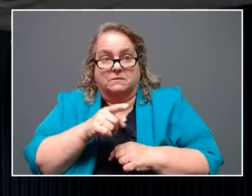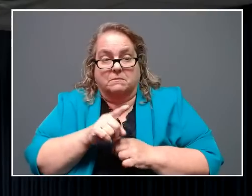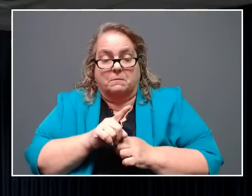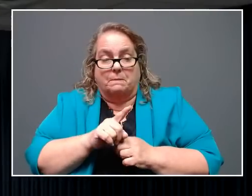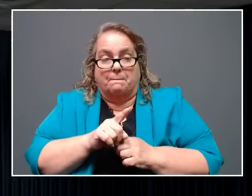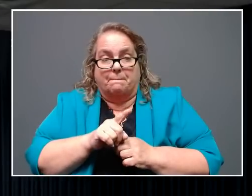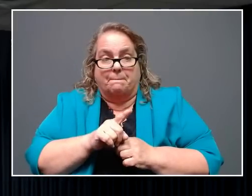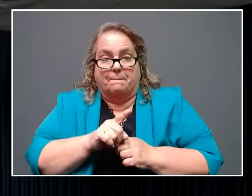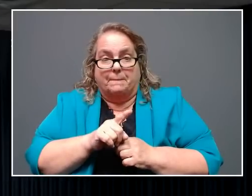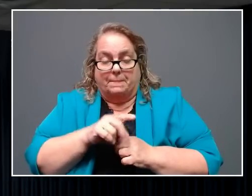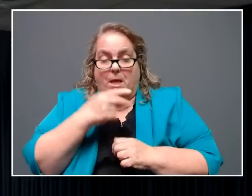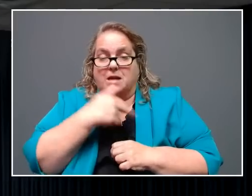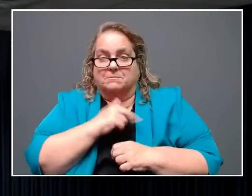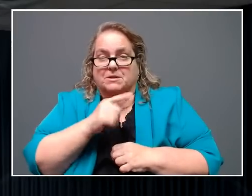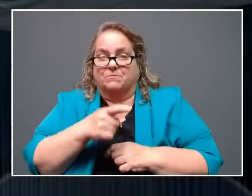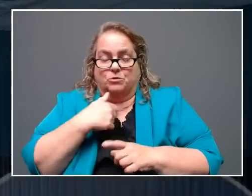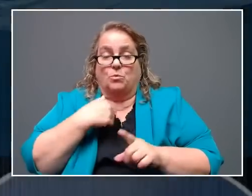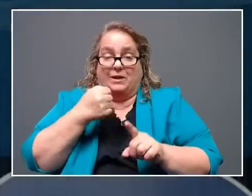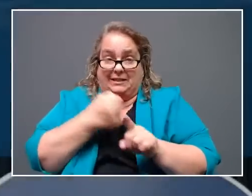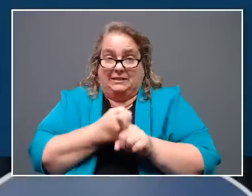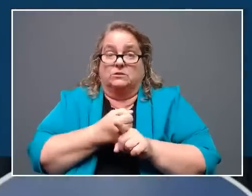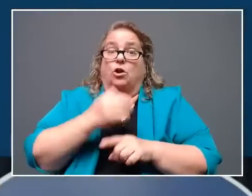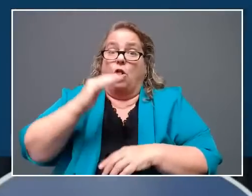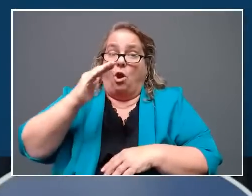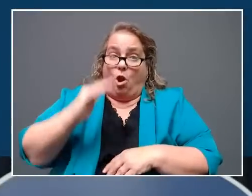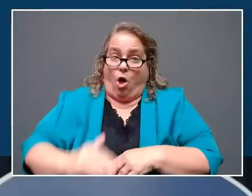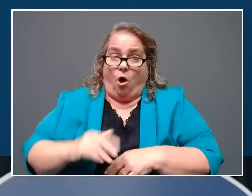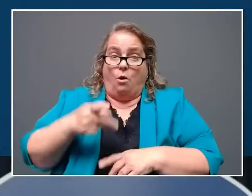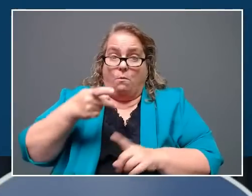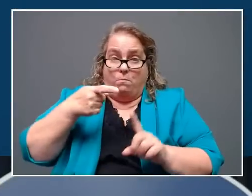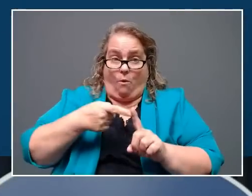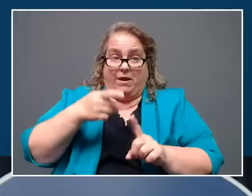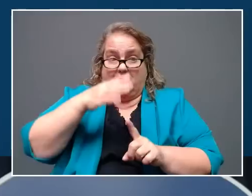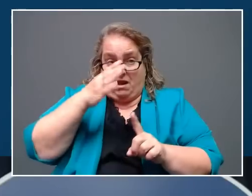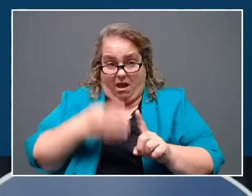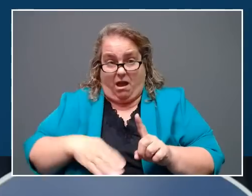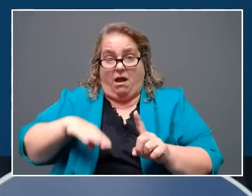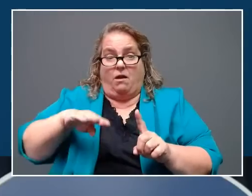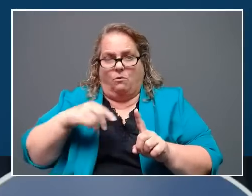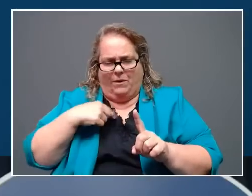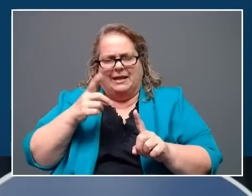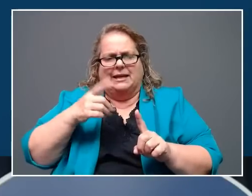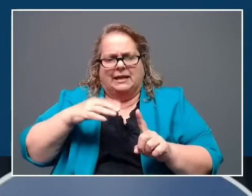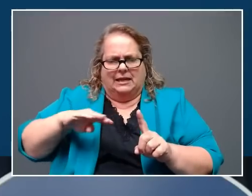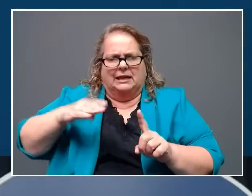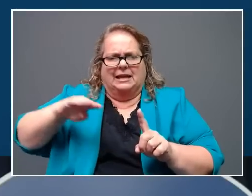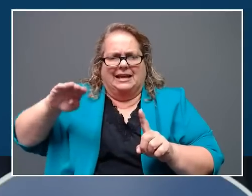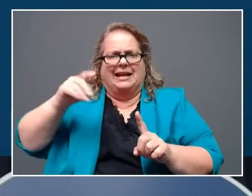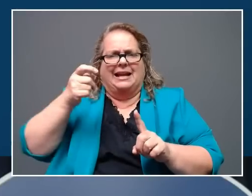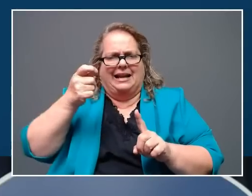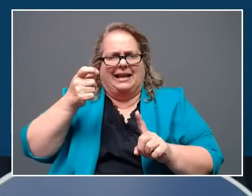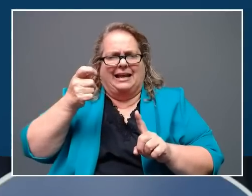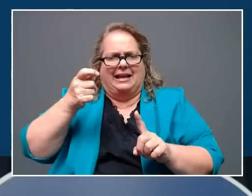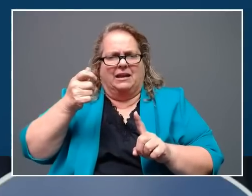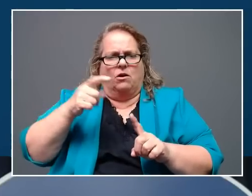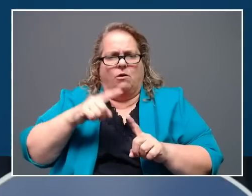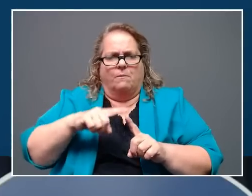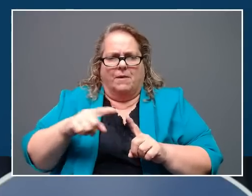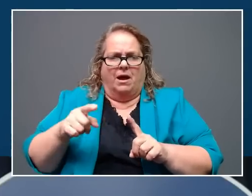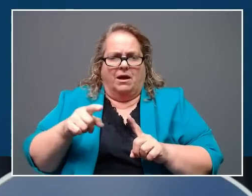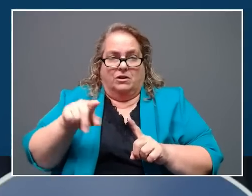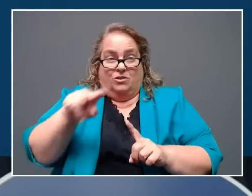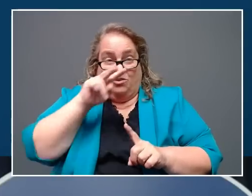since we hit the lowest point, we have increased some. But if you look at any point in this